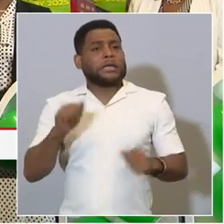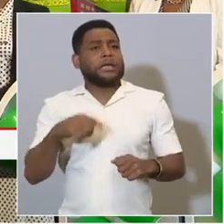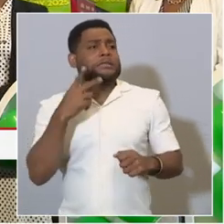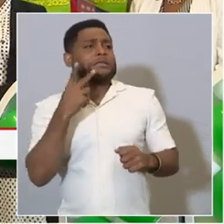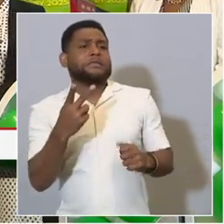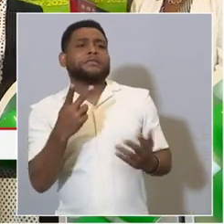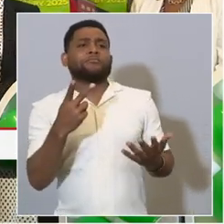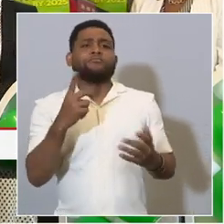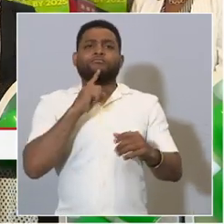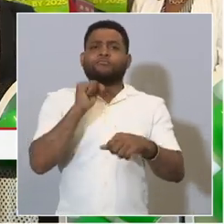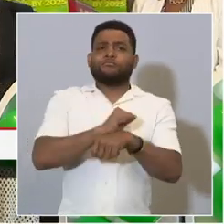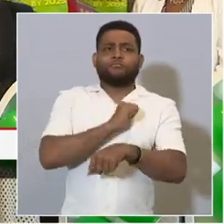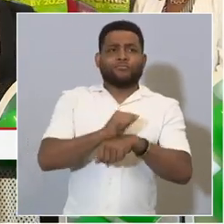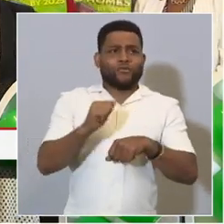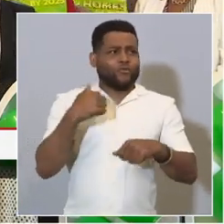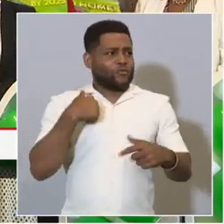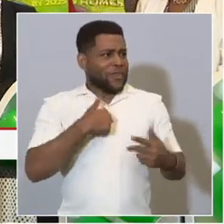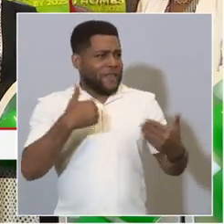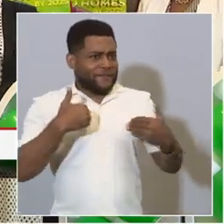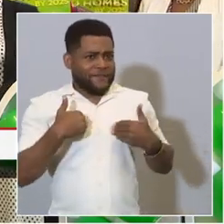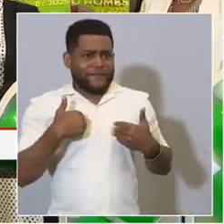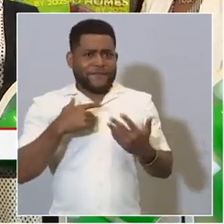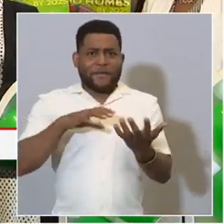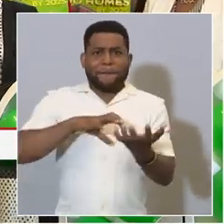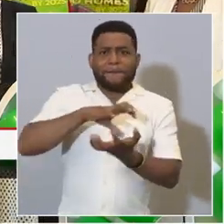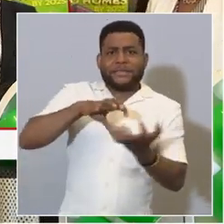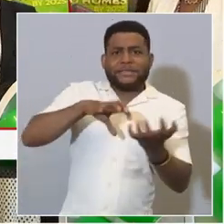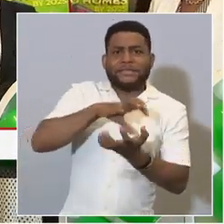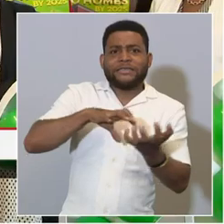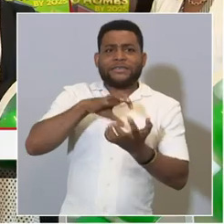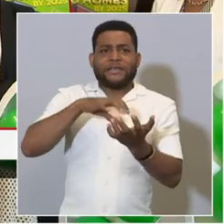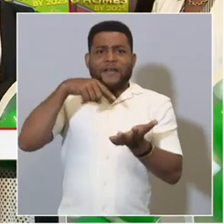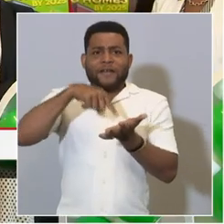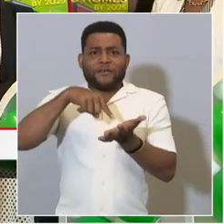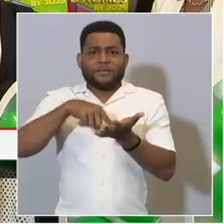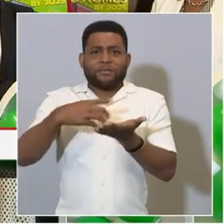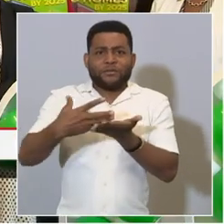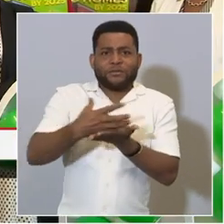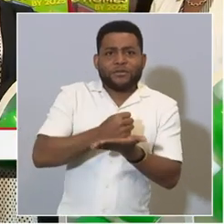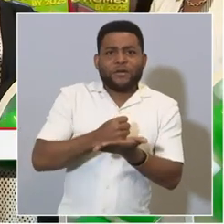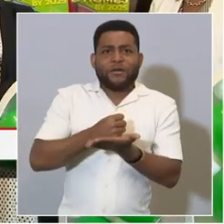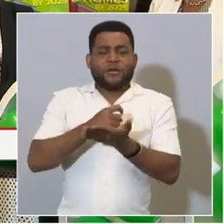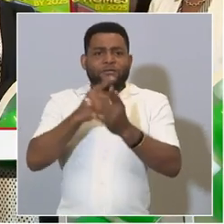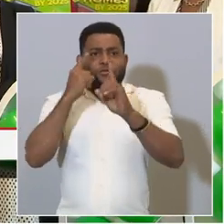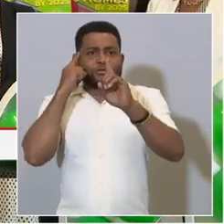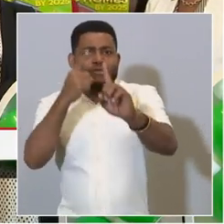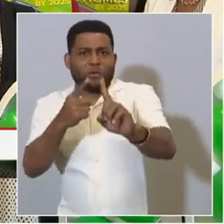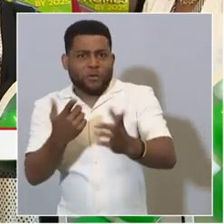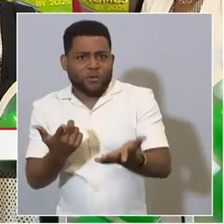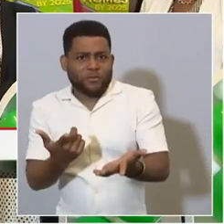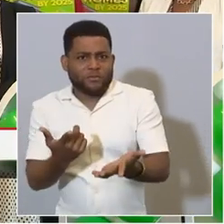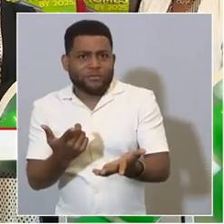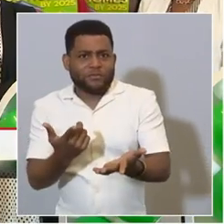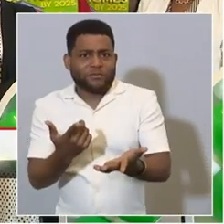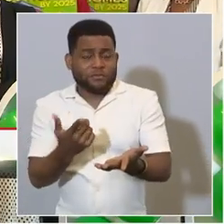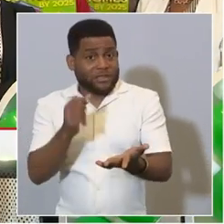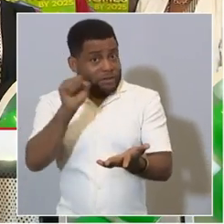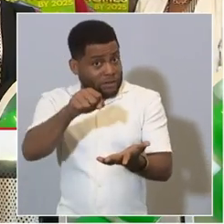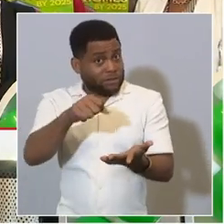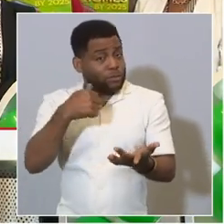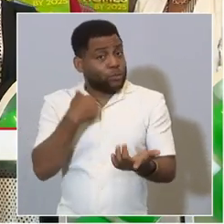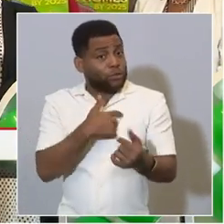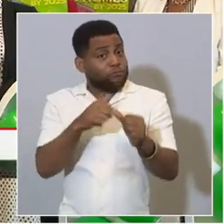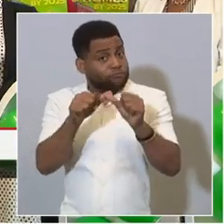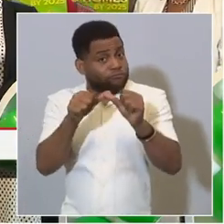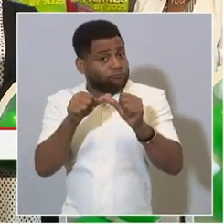mixed income housing goals and affordability goals across the entire city? And so that is continuing to challenge us today,